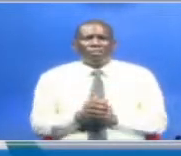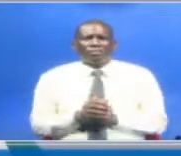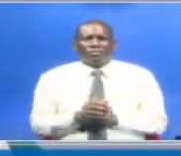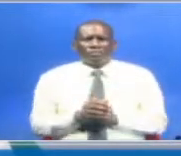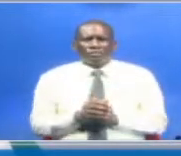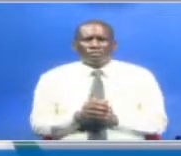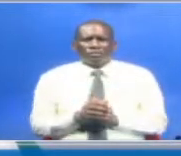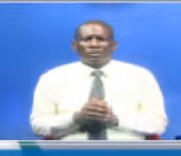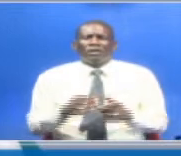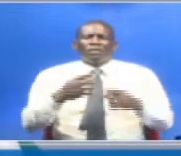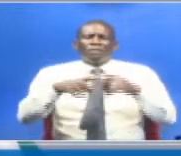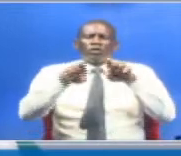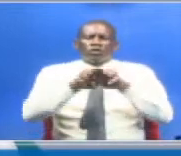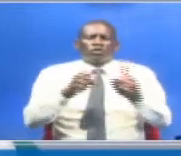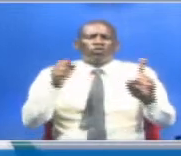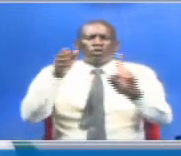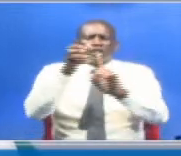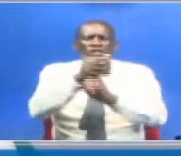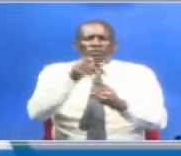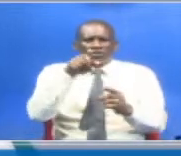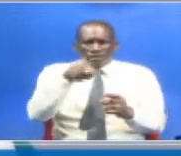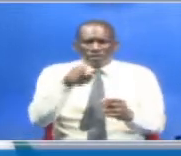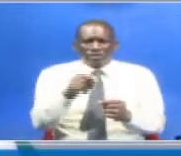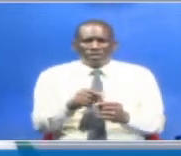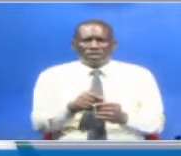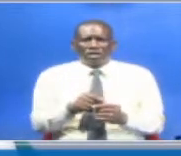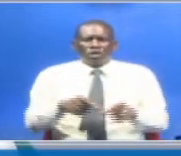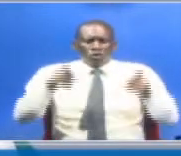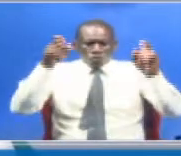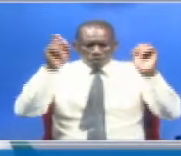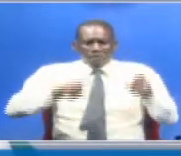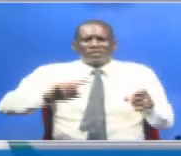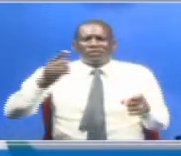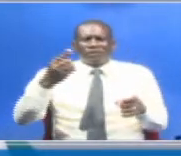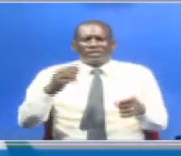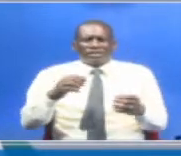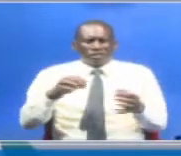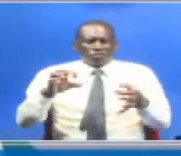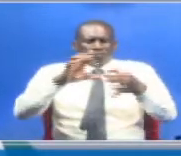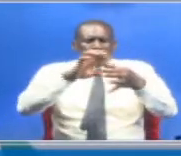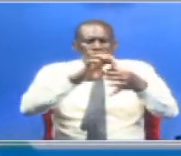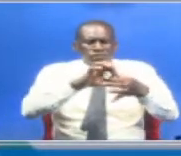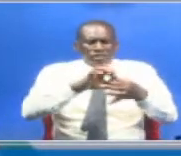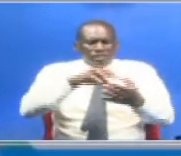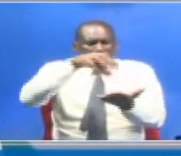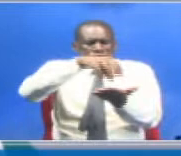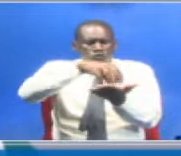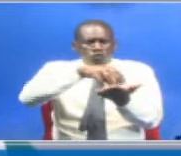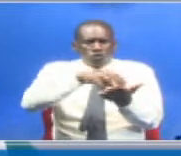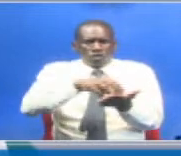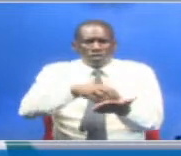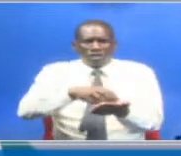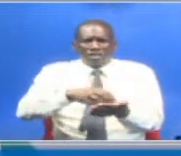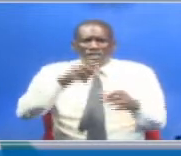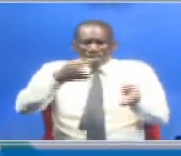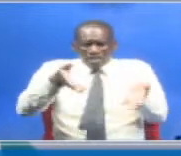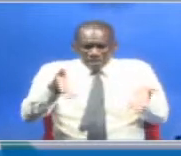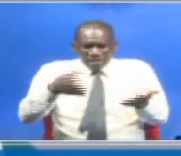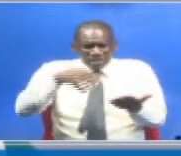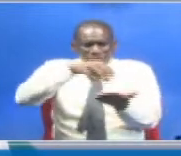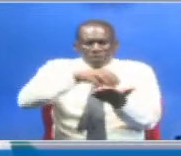However, to achieve their potential, we must first reconcile the reality that in their current form, carbon